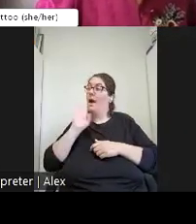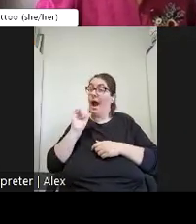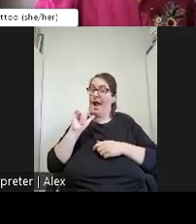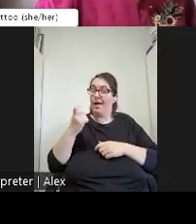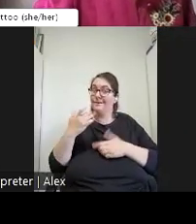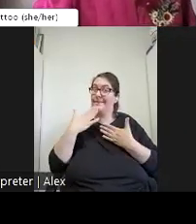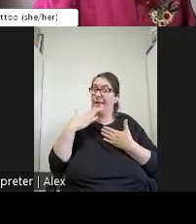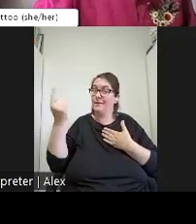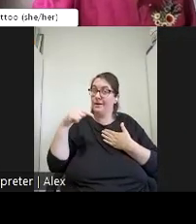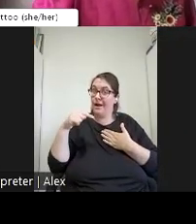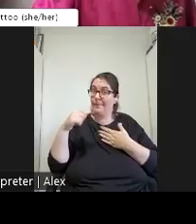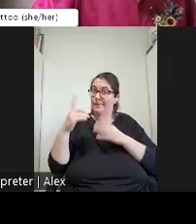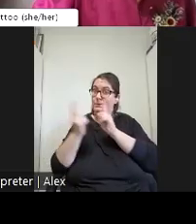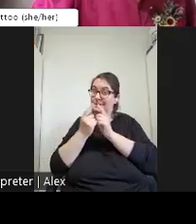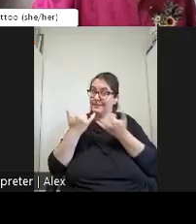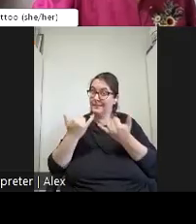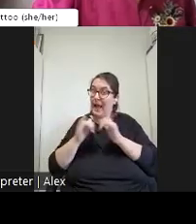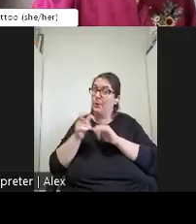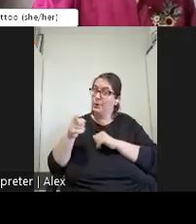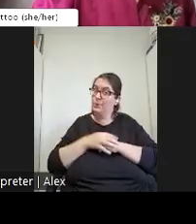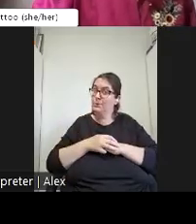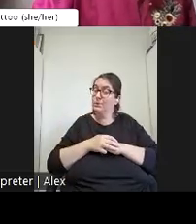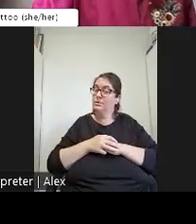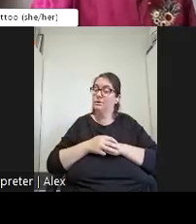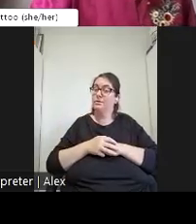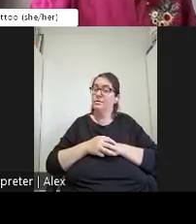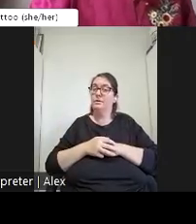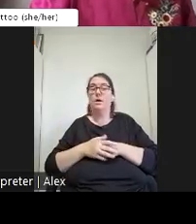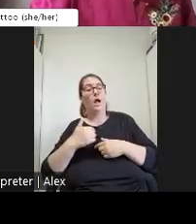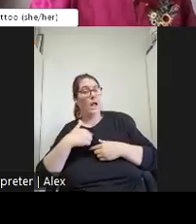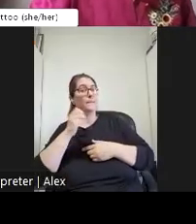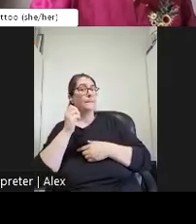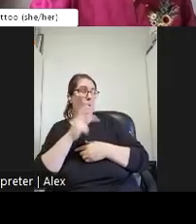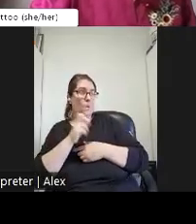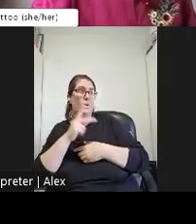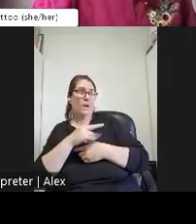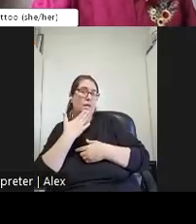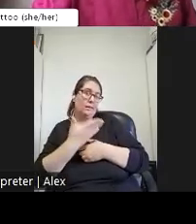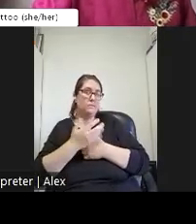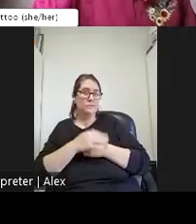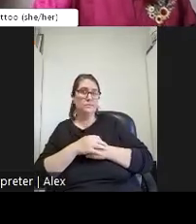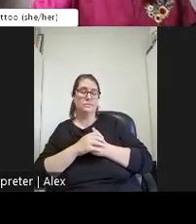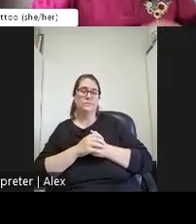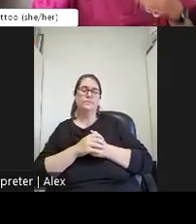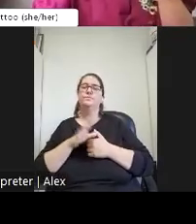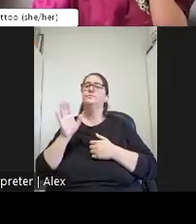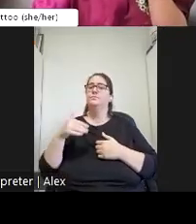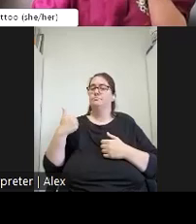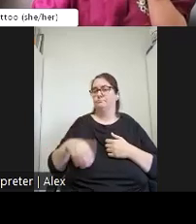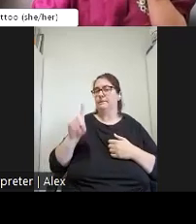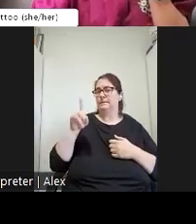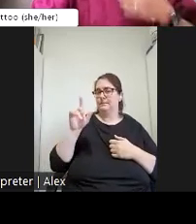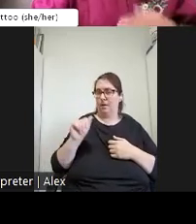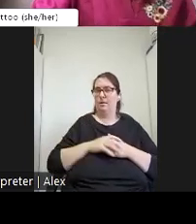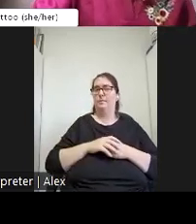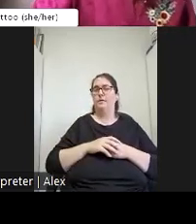so much for coming to meet me today. How are you doing? I'm doing okay, thanks. Alex, my name is Deepa, and I